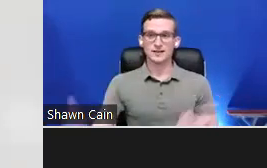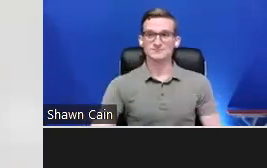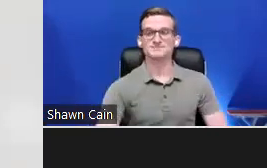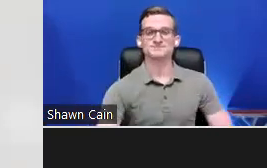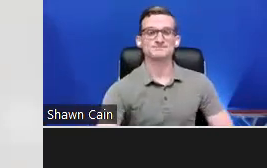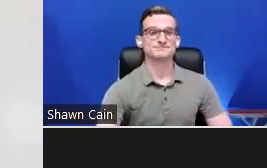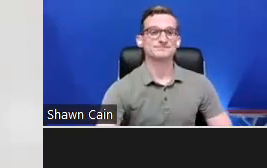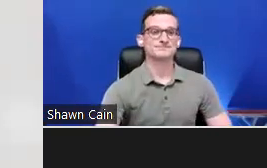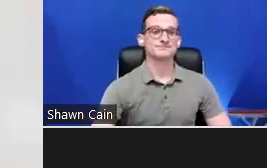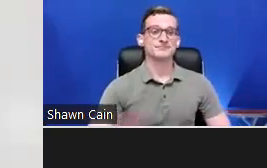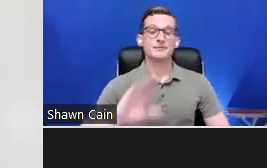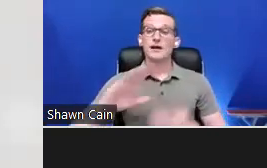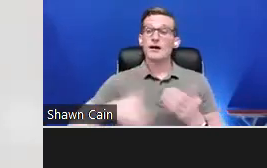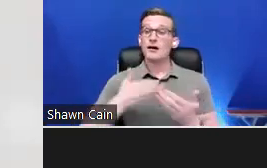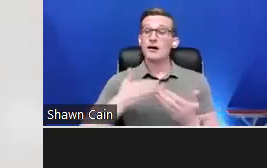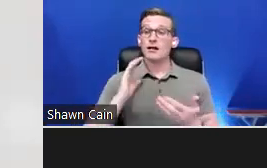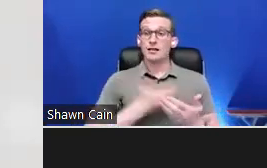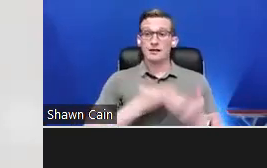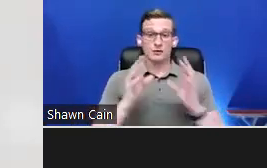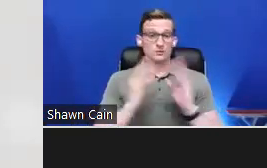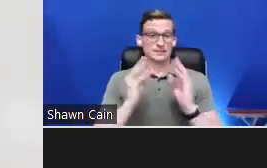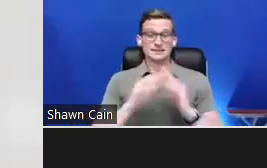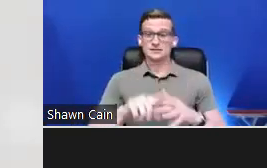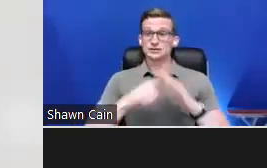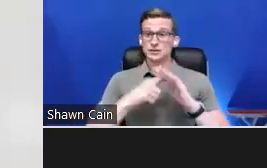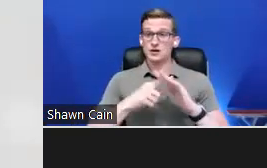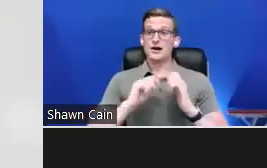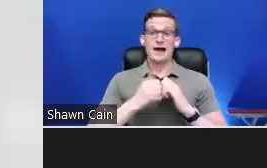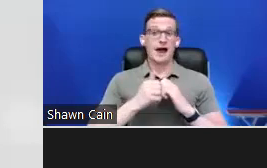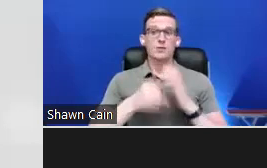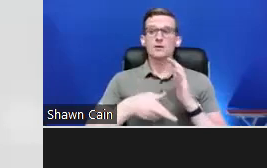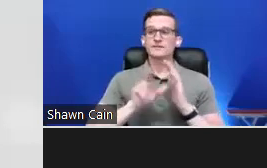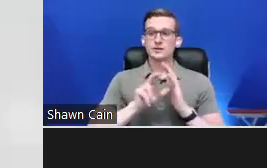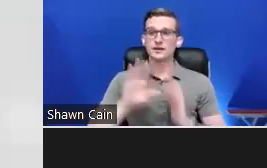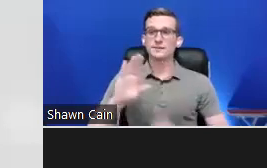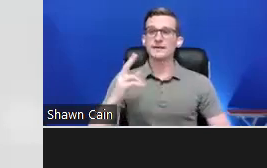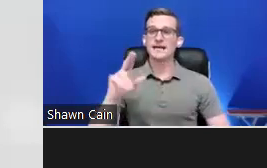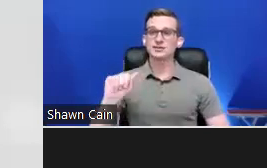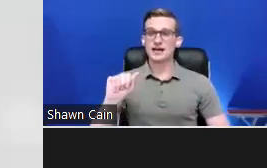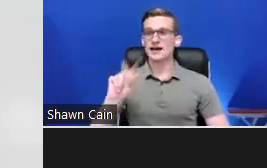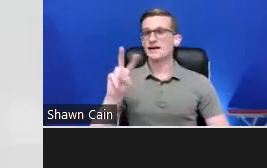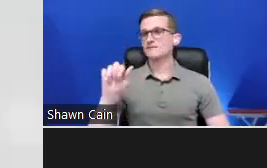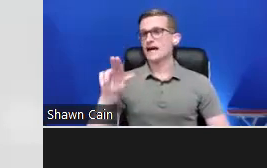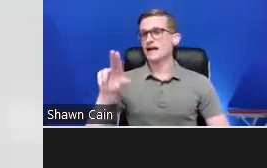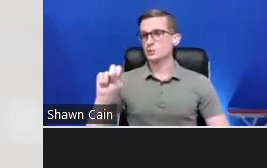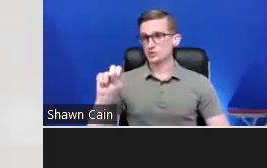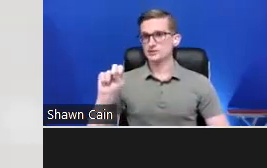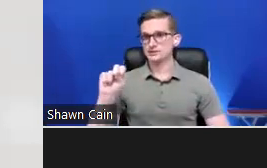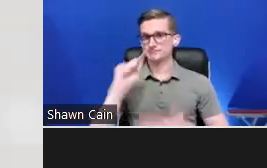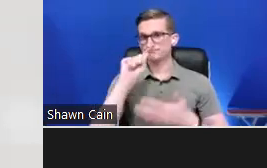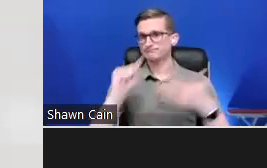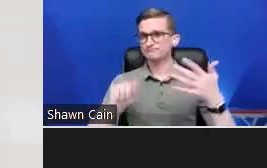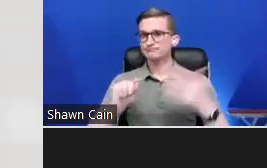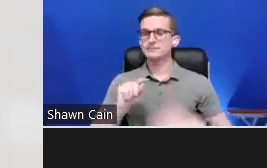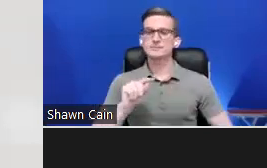We start all of our meetings by reviewing our behavioral health administration values. Those are